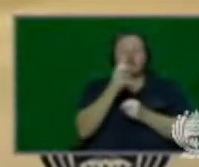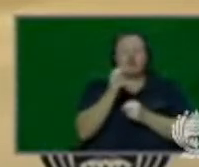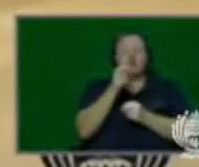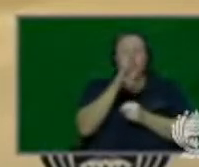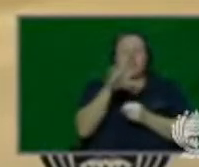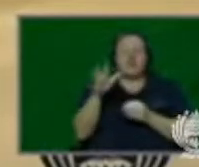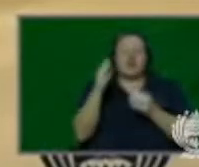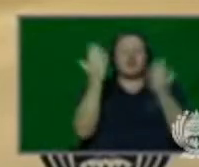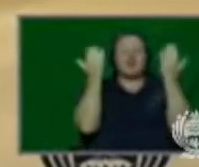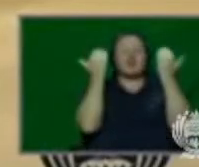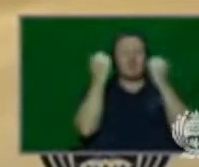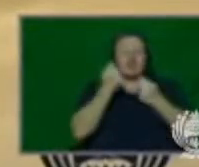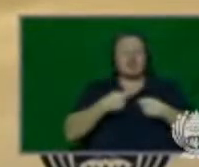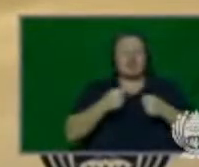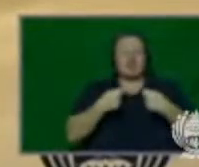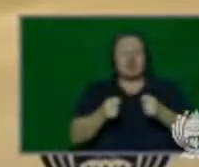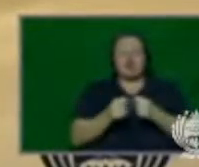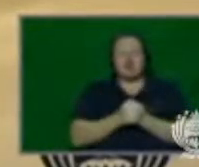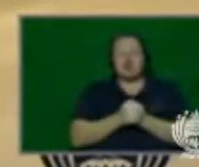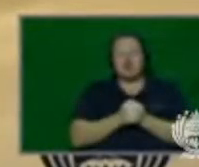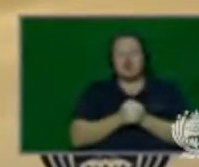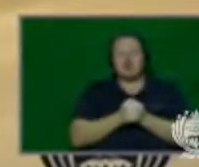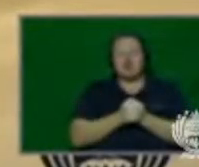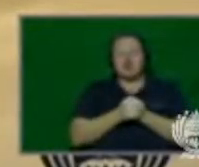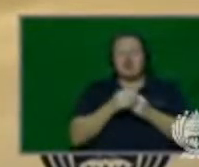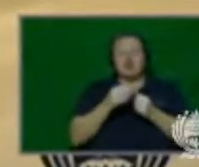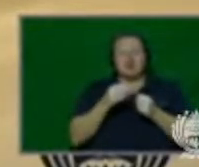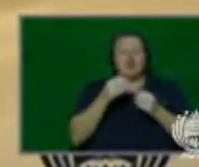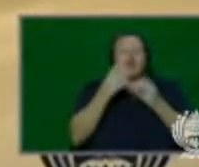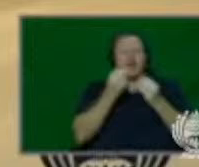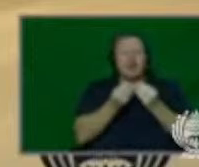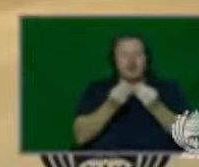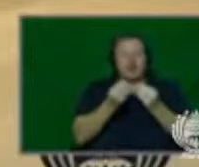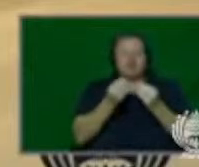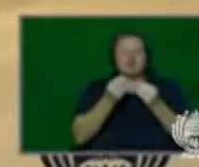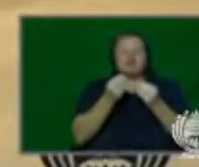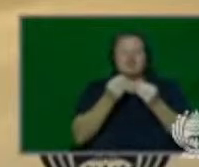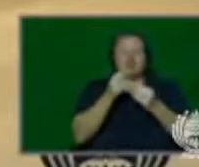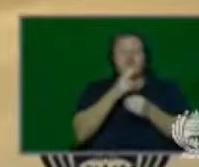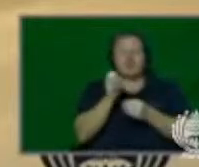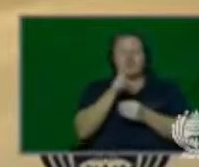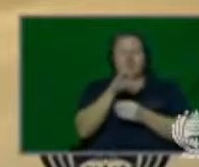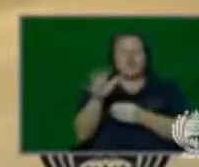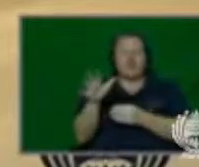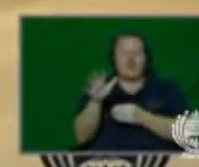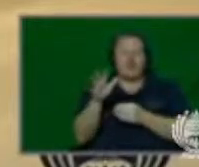Budget Speech. Just on a lighter note, Madam Speaker,